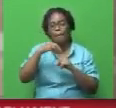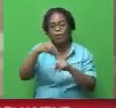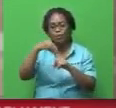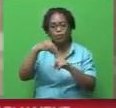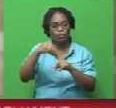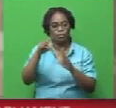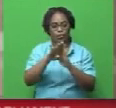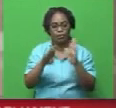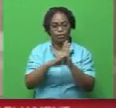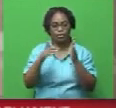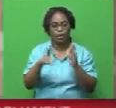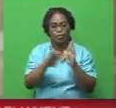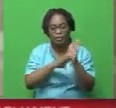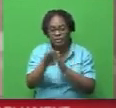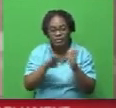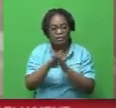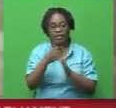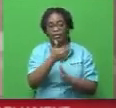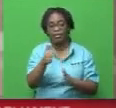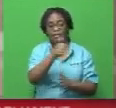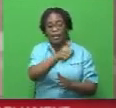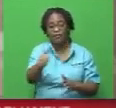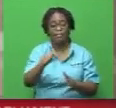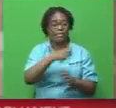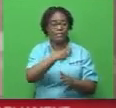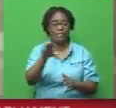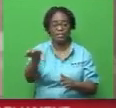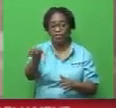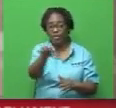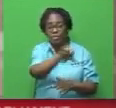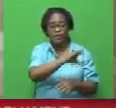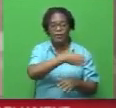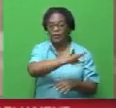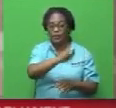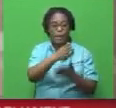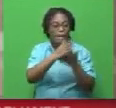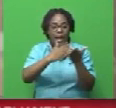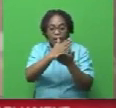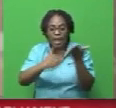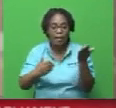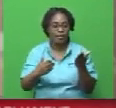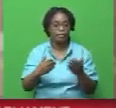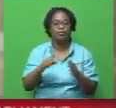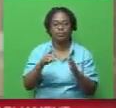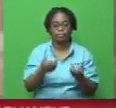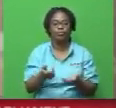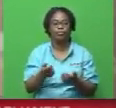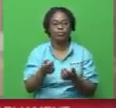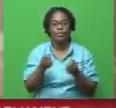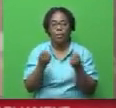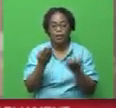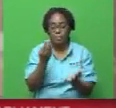The $19 million that spent last year on fees from the office of the DPP is